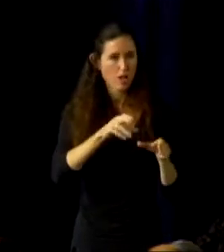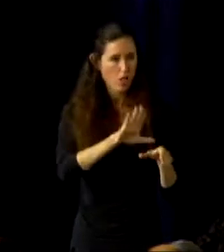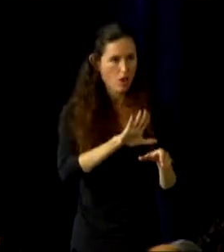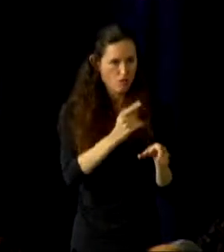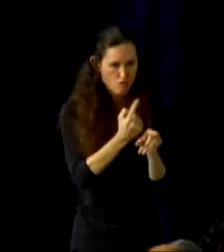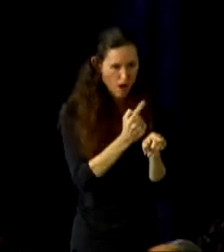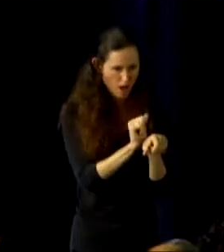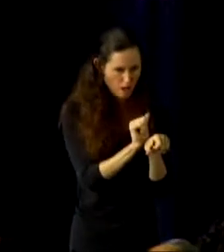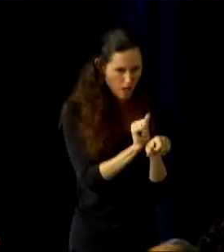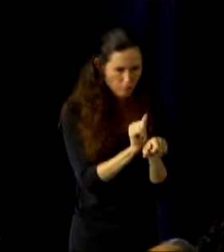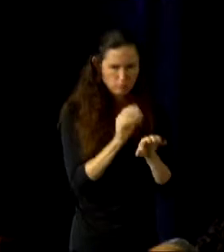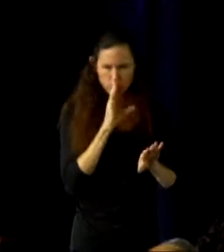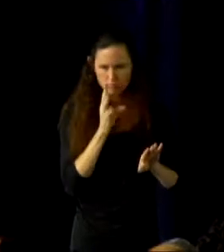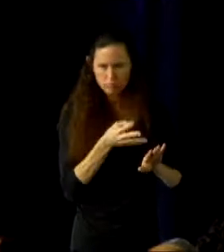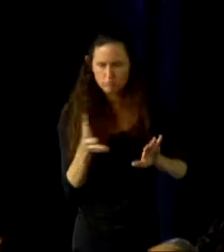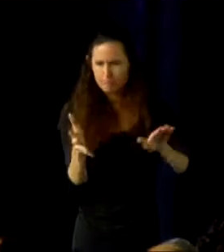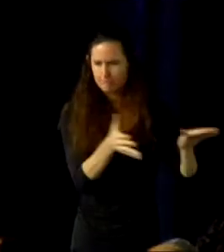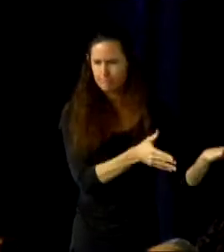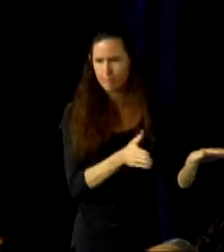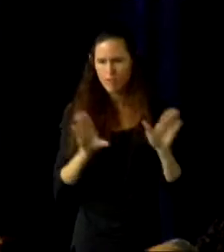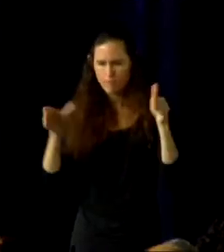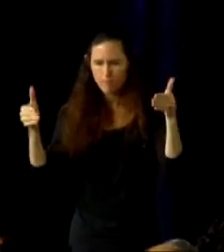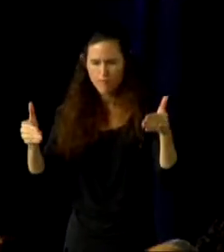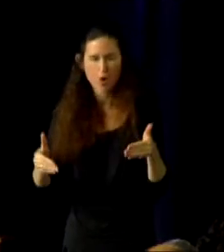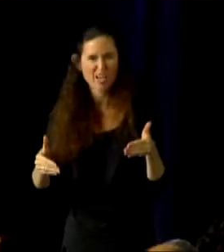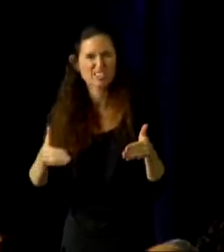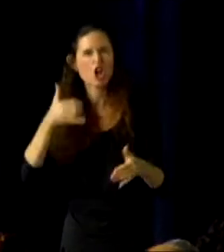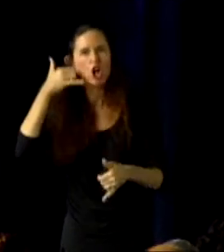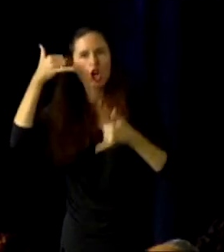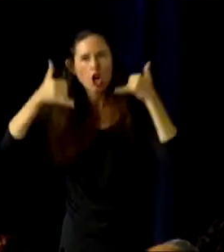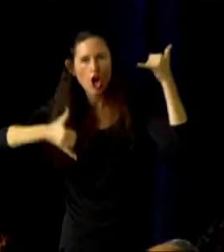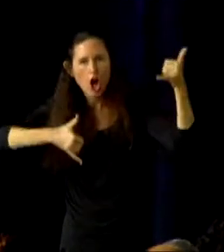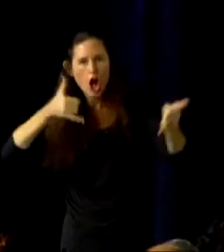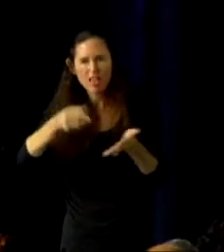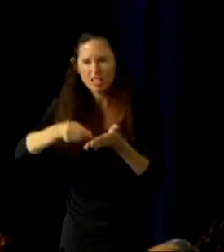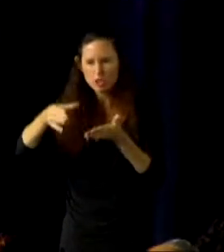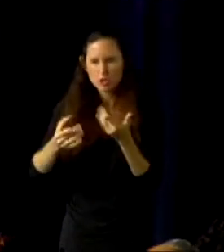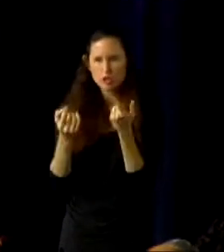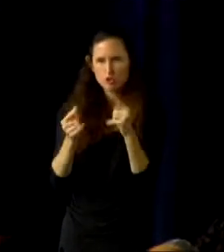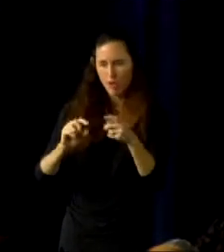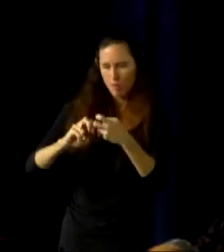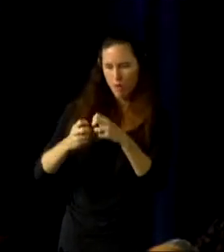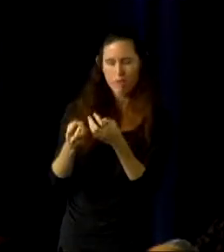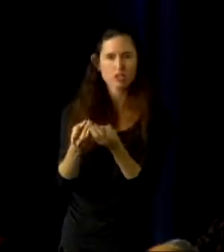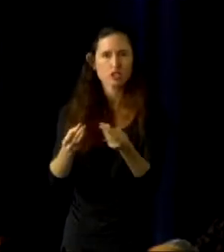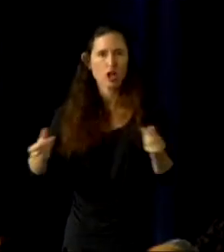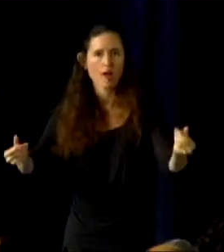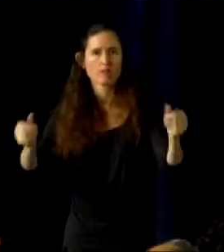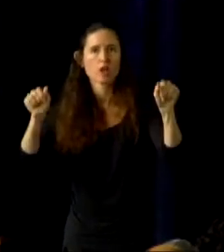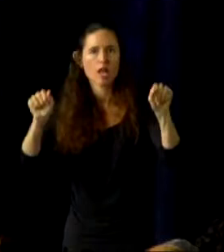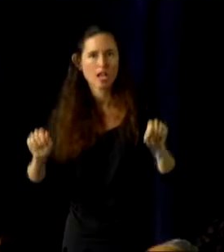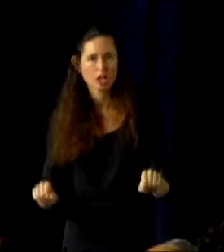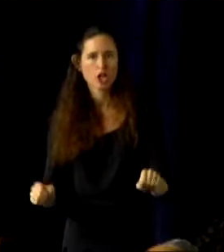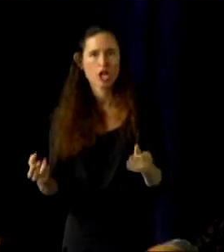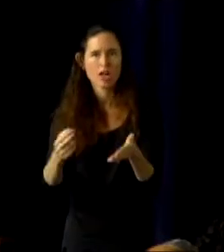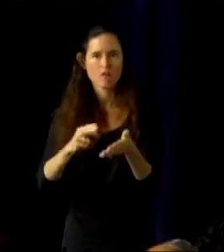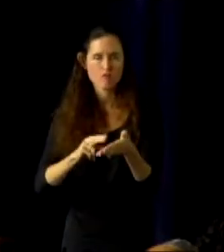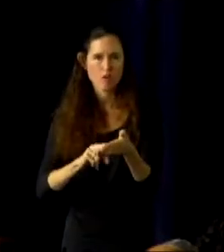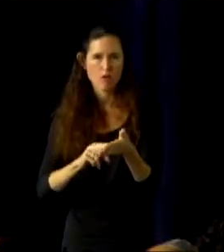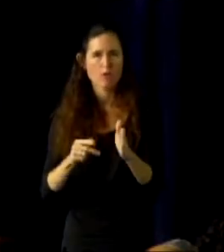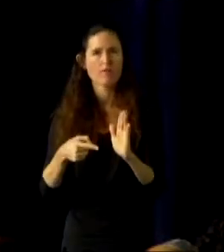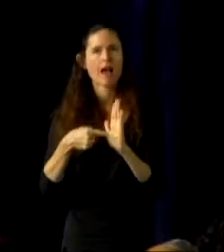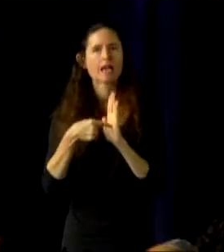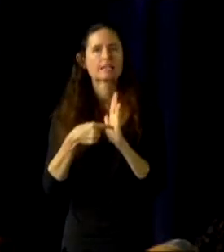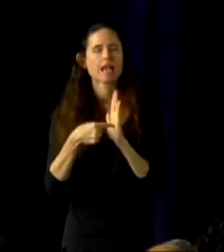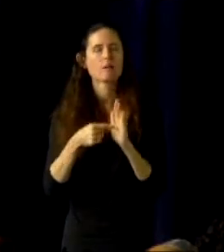room and making over 800 calls to students to try to make sure that they knew how to get enrolled. We've had examples of